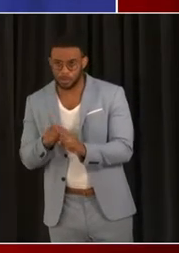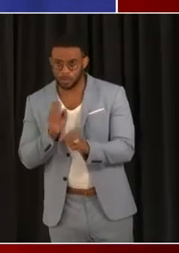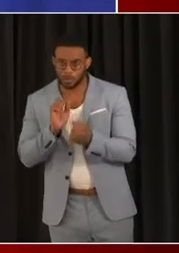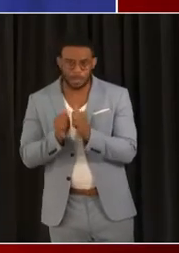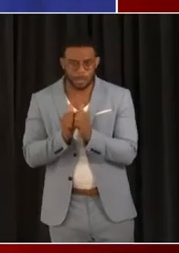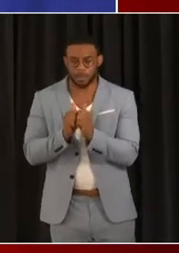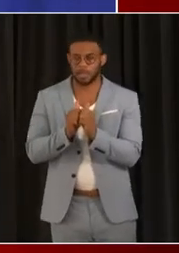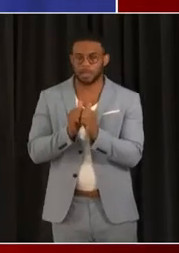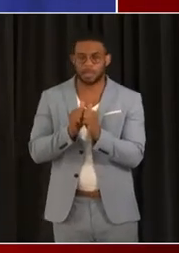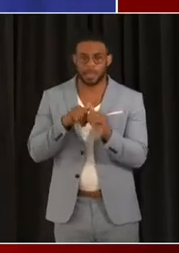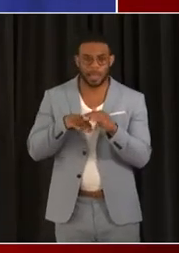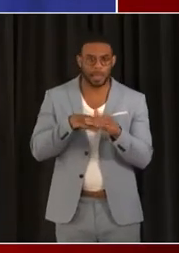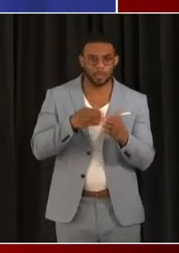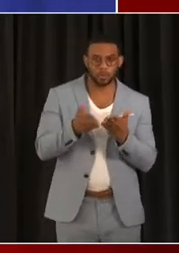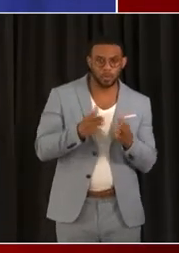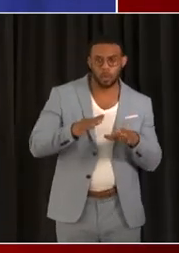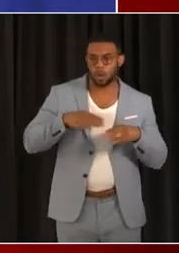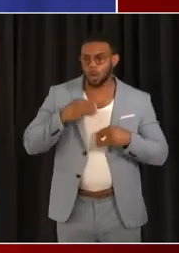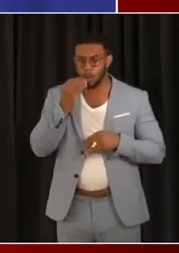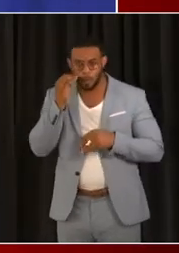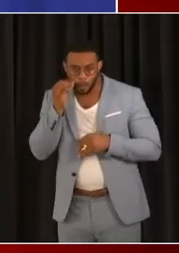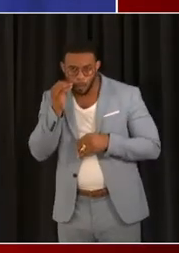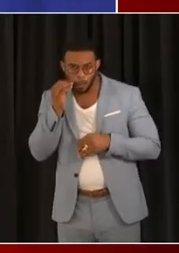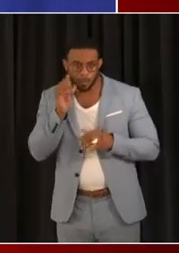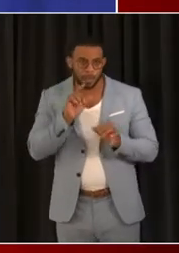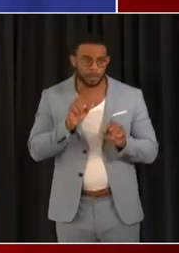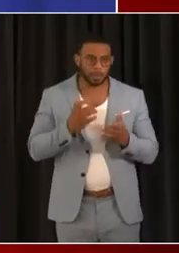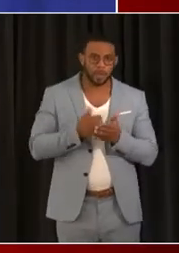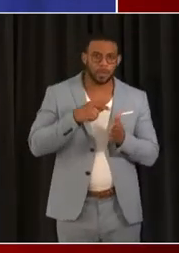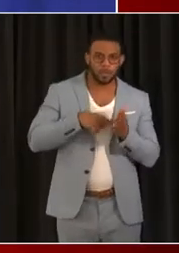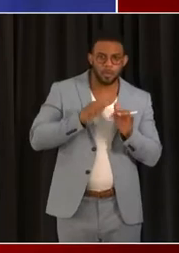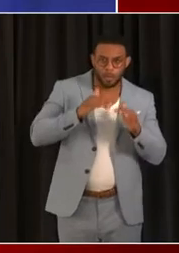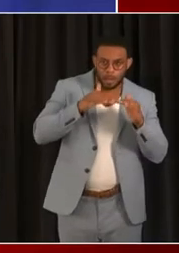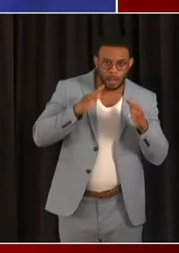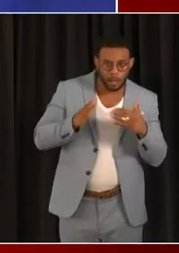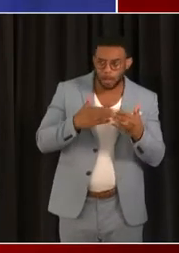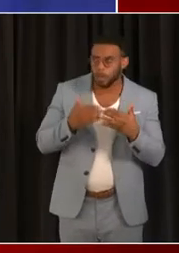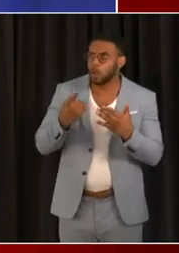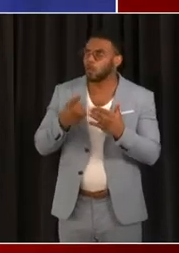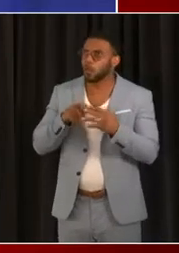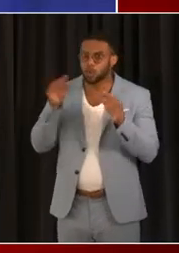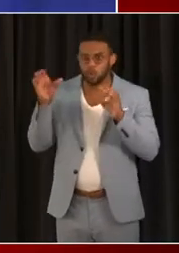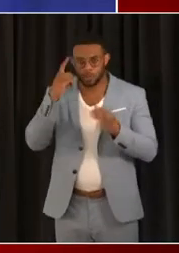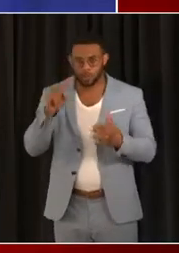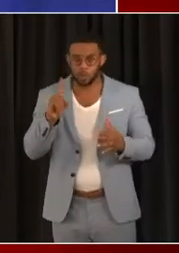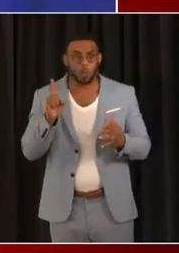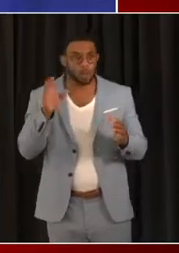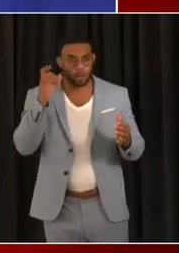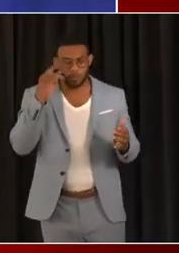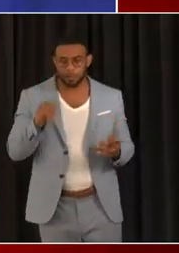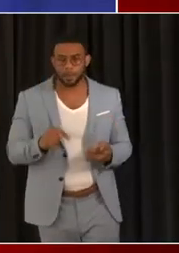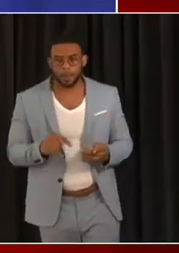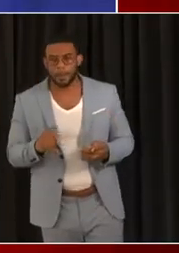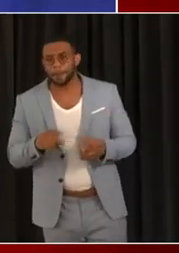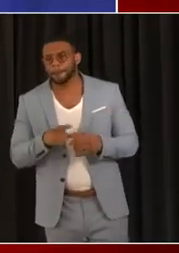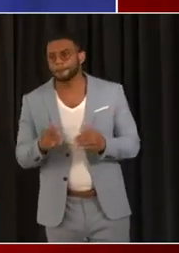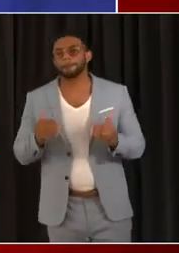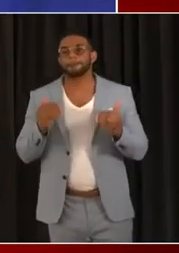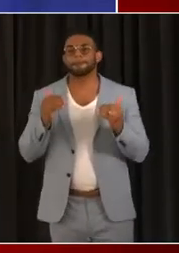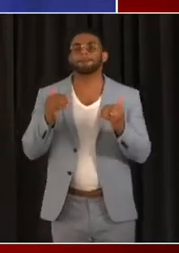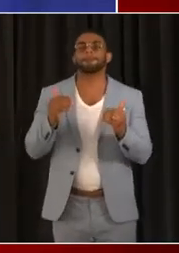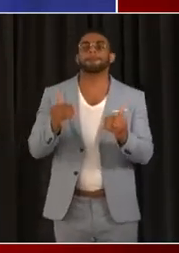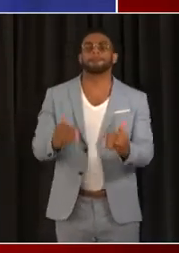able to access services, to be able to own homes, to be able to get affordable housing, no matter what you look for, where you look for it, and